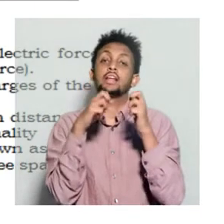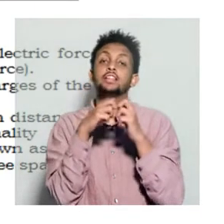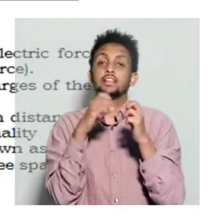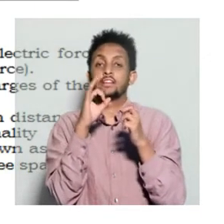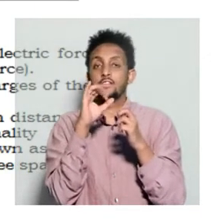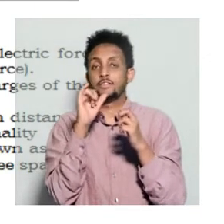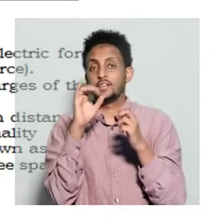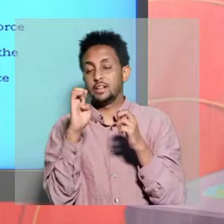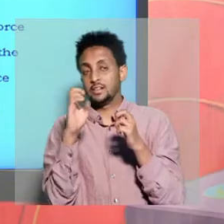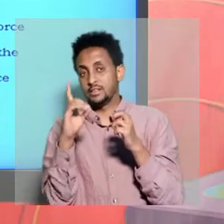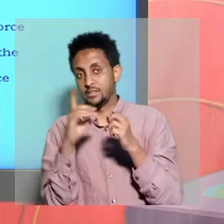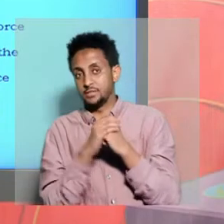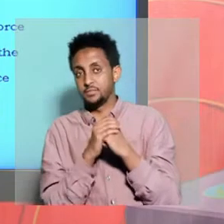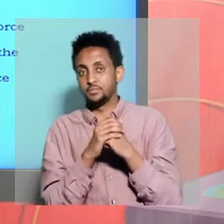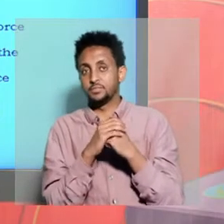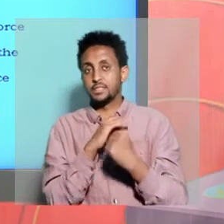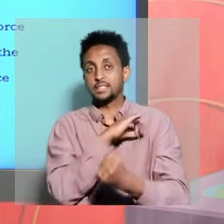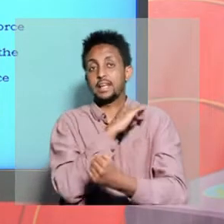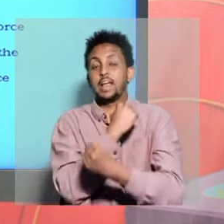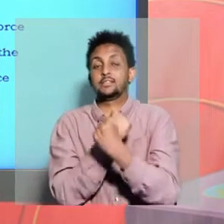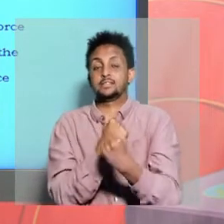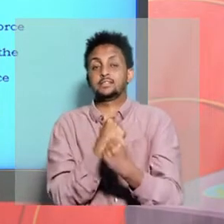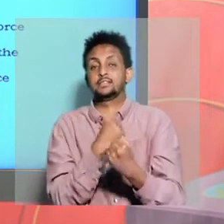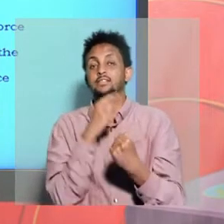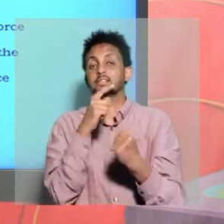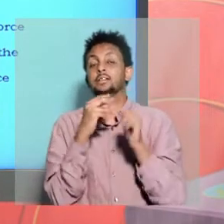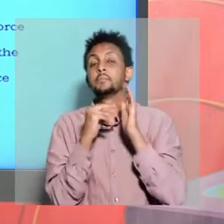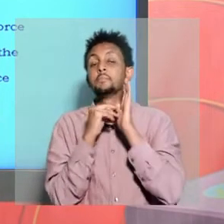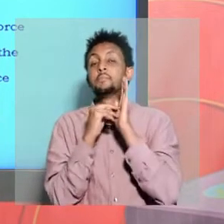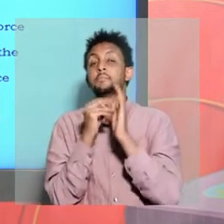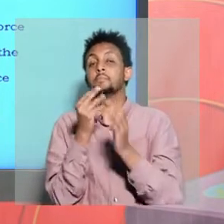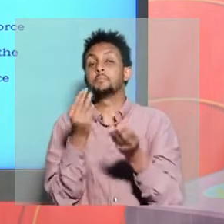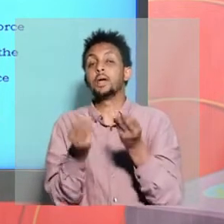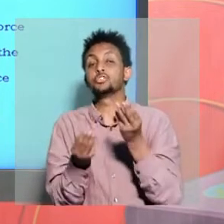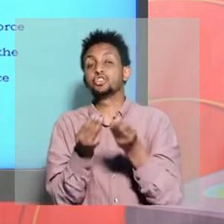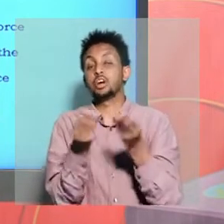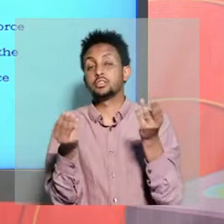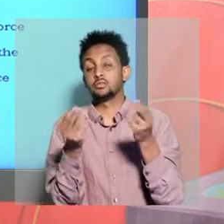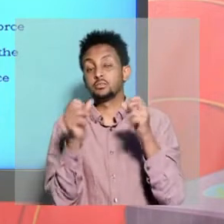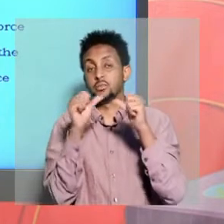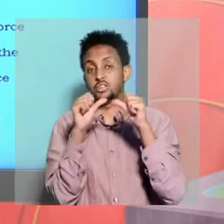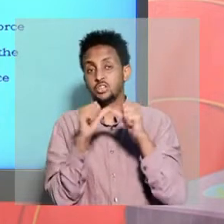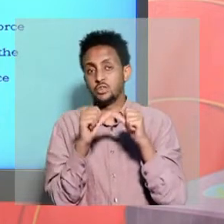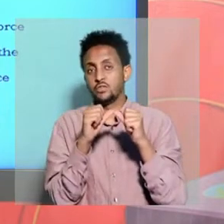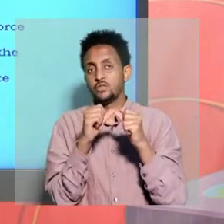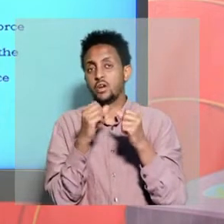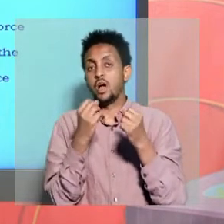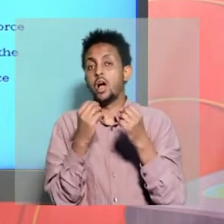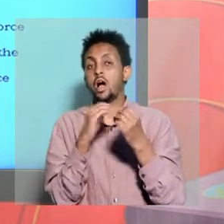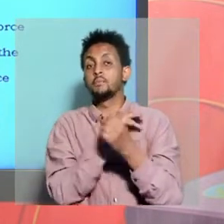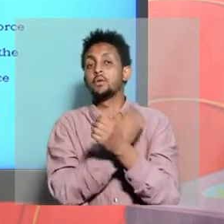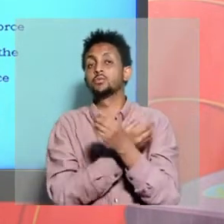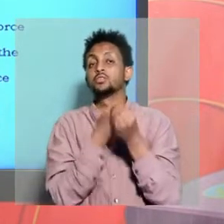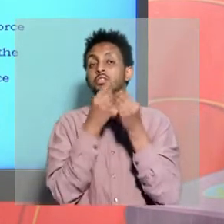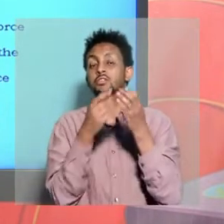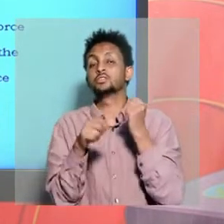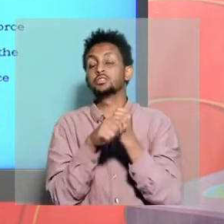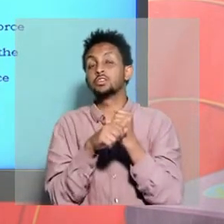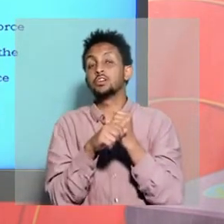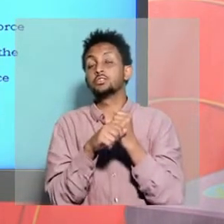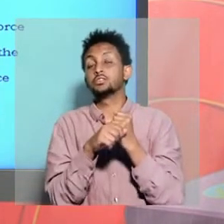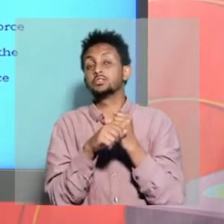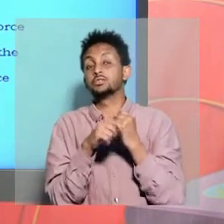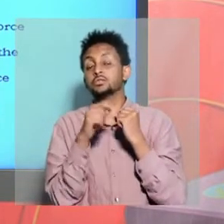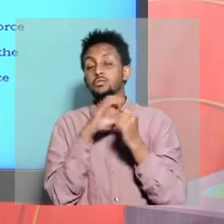field. Electric field strength, actually it is a measure of the amount of or the strength of a given charge to